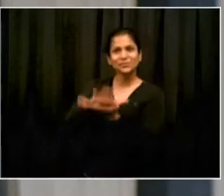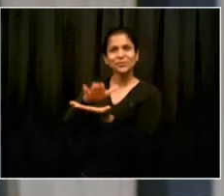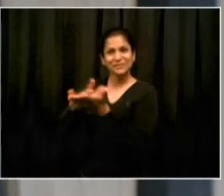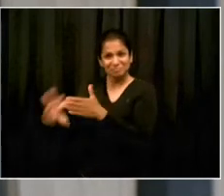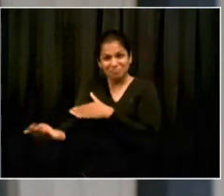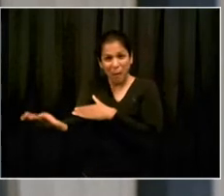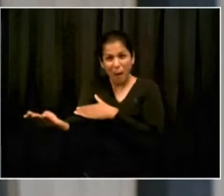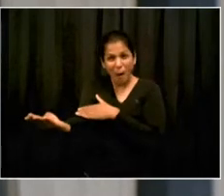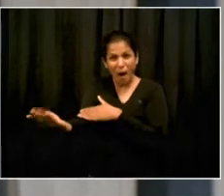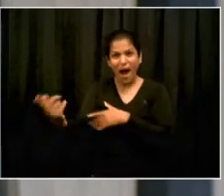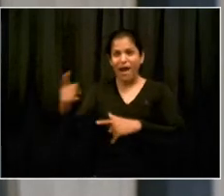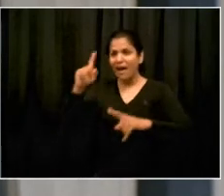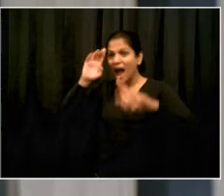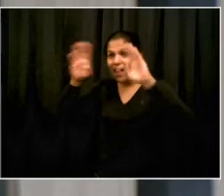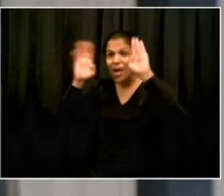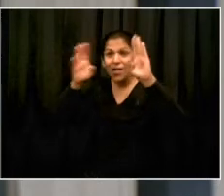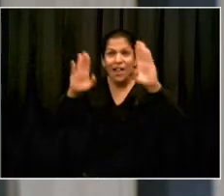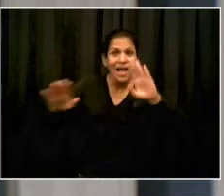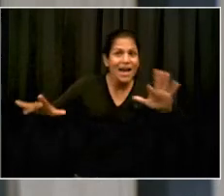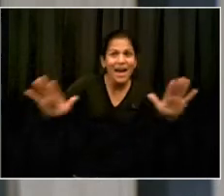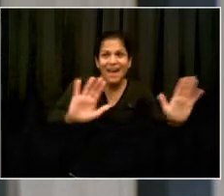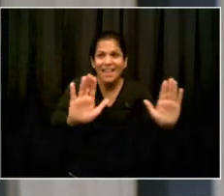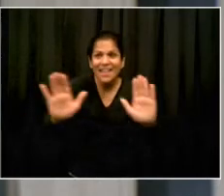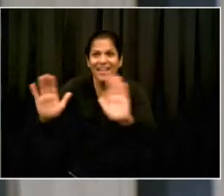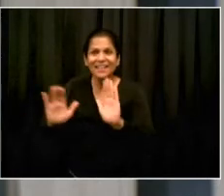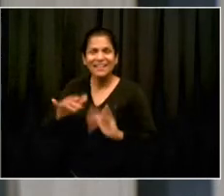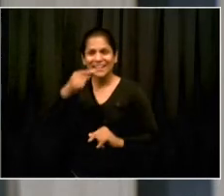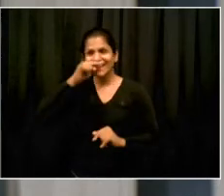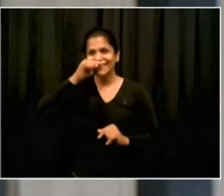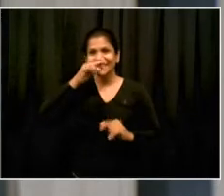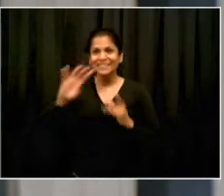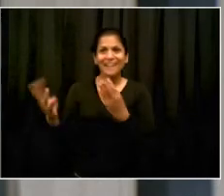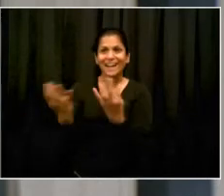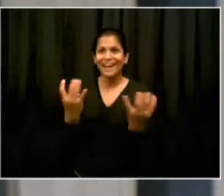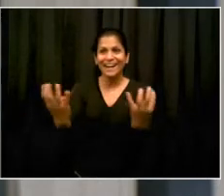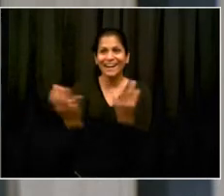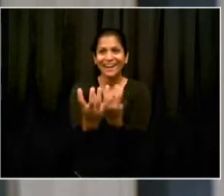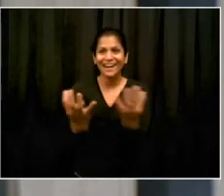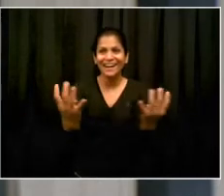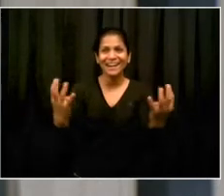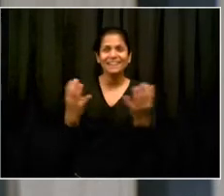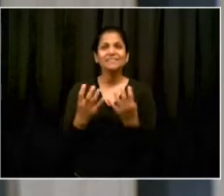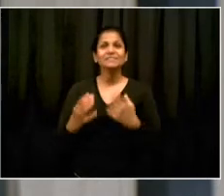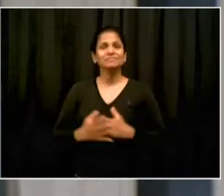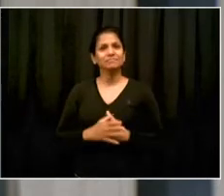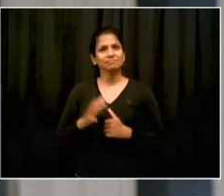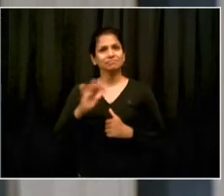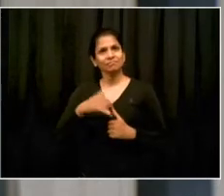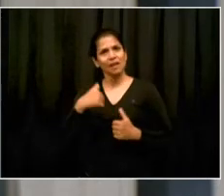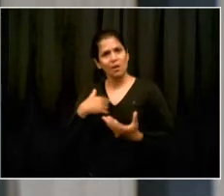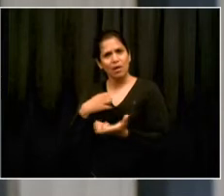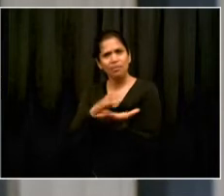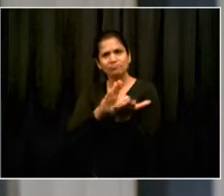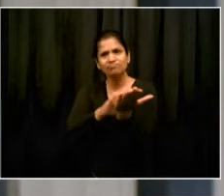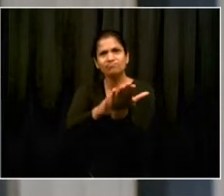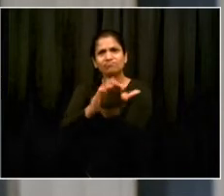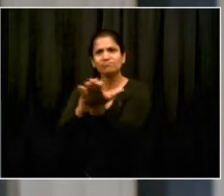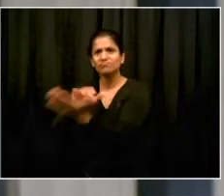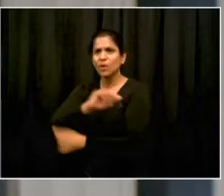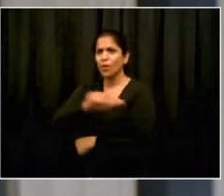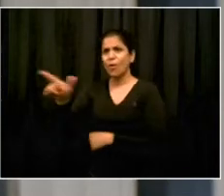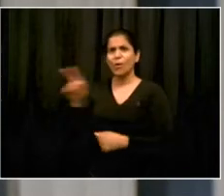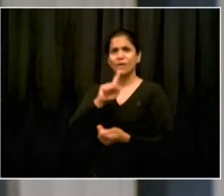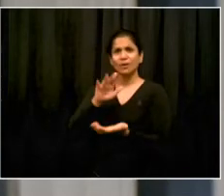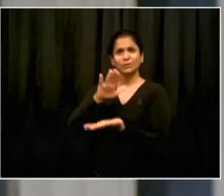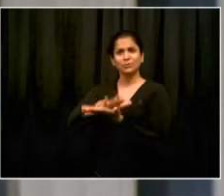my voice to Principal Ramos and her incredible teacher, paraprofessional, food nutrition, custodials, to everyone